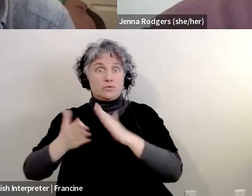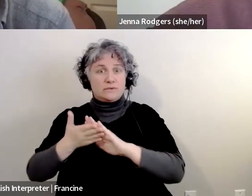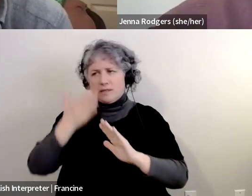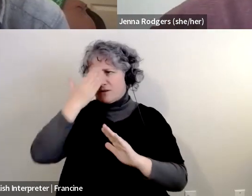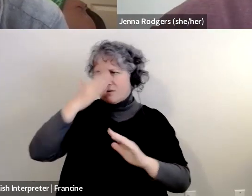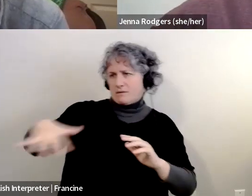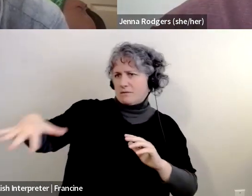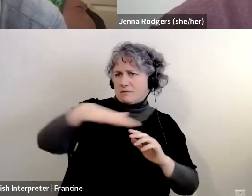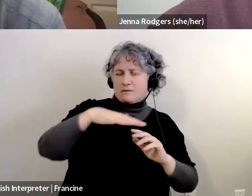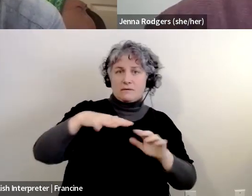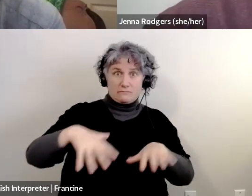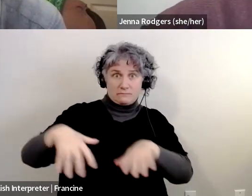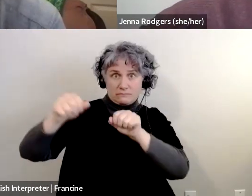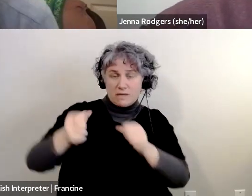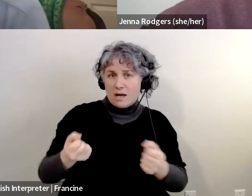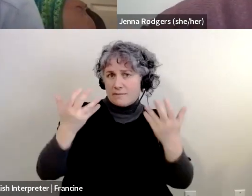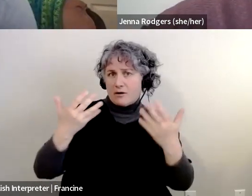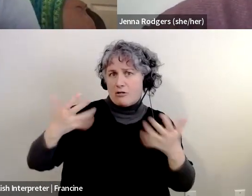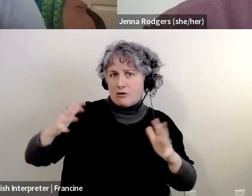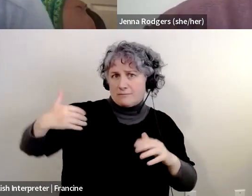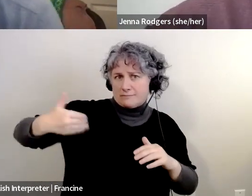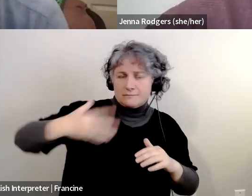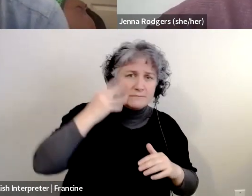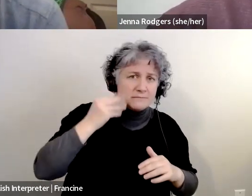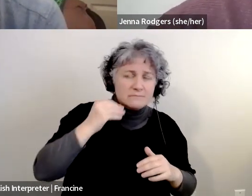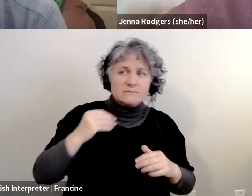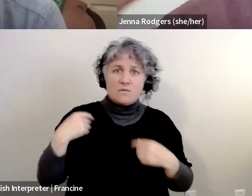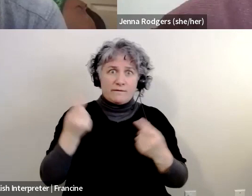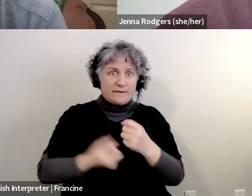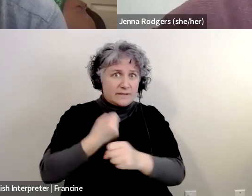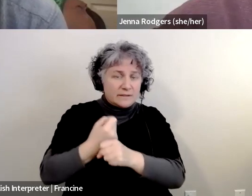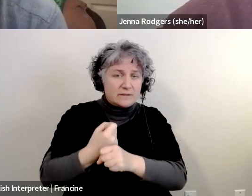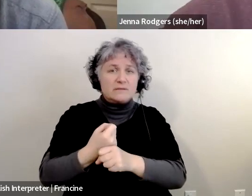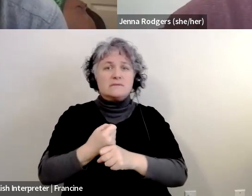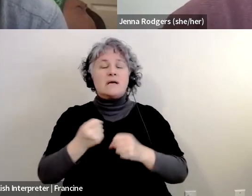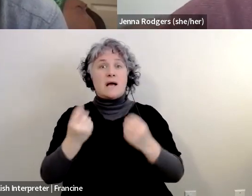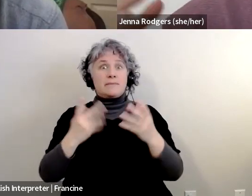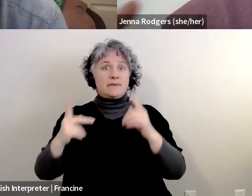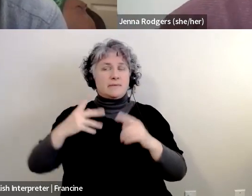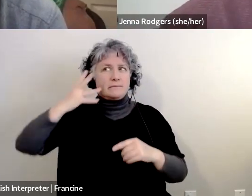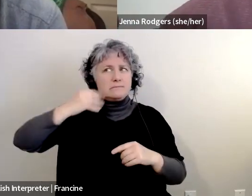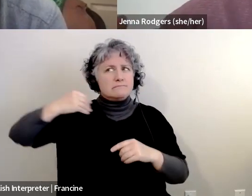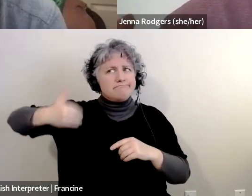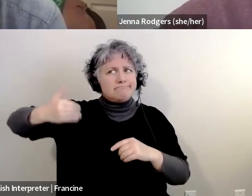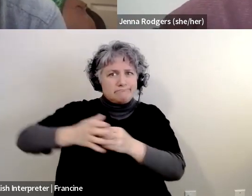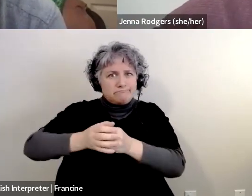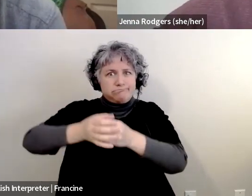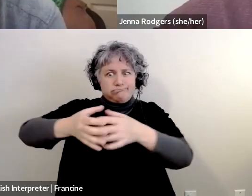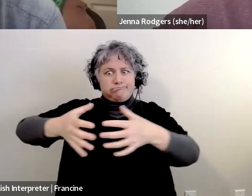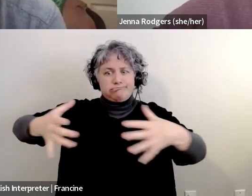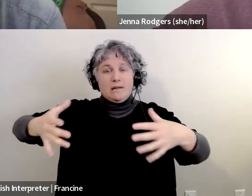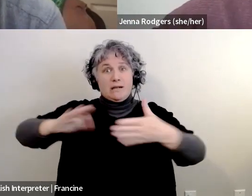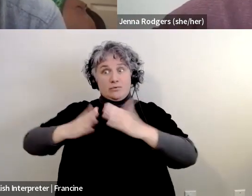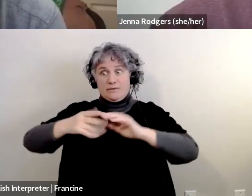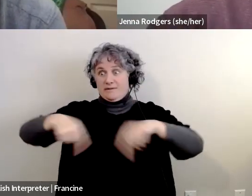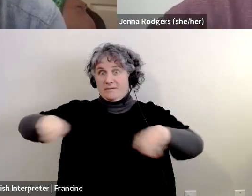of people who have taken this session over the years contributes to the community that wants to see change